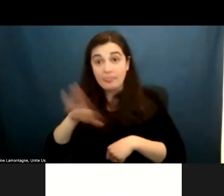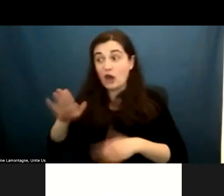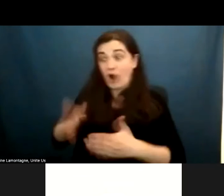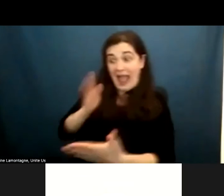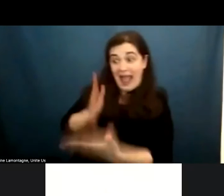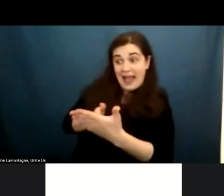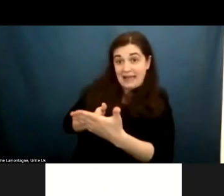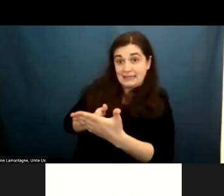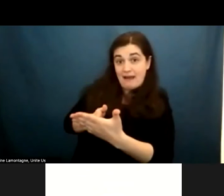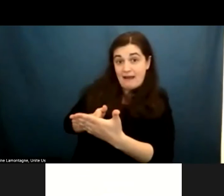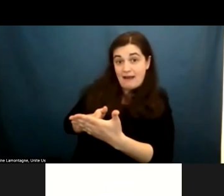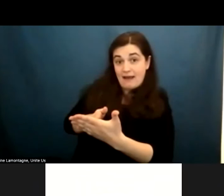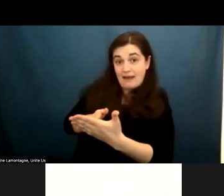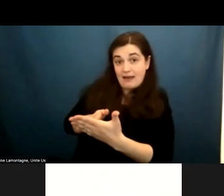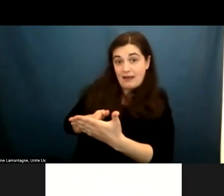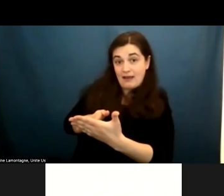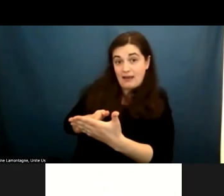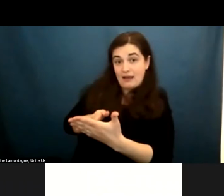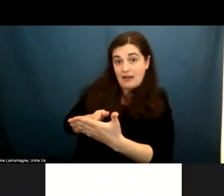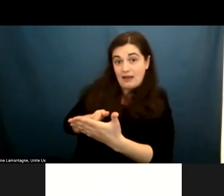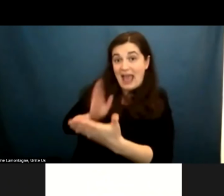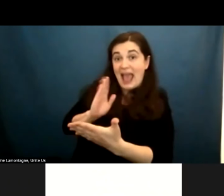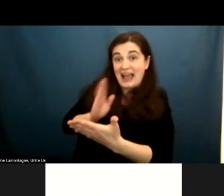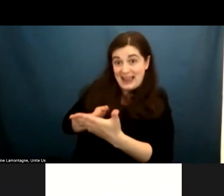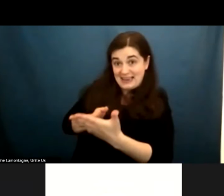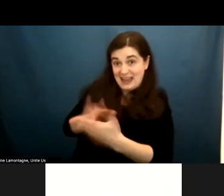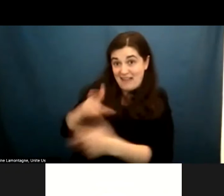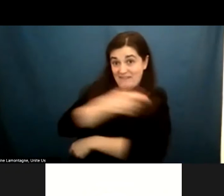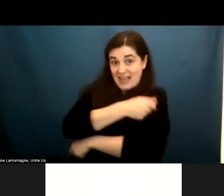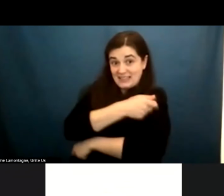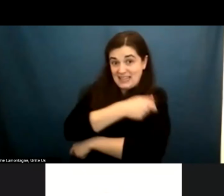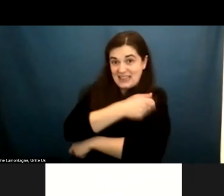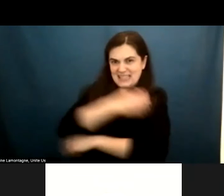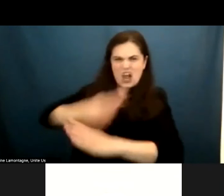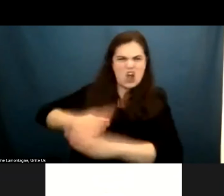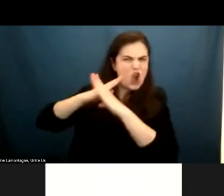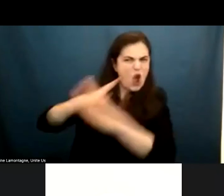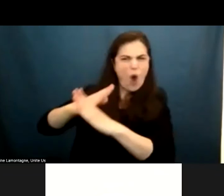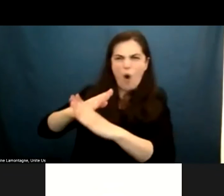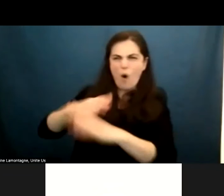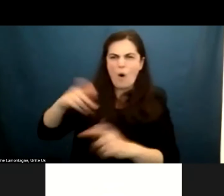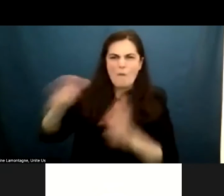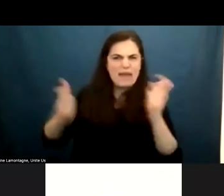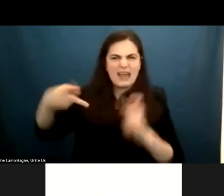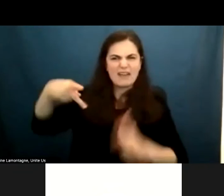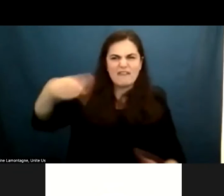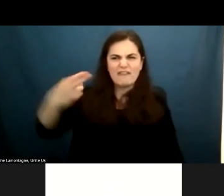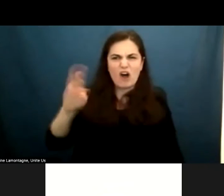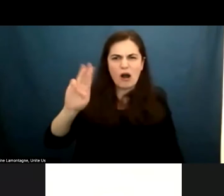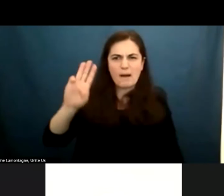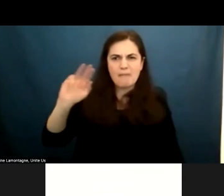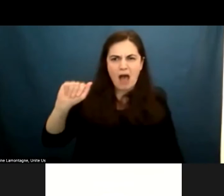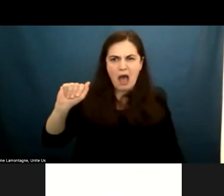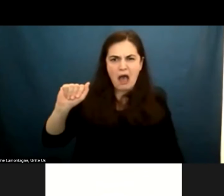"Reject Big Pharma" as the sign or the slogan that they put on all of their yard signs. So they raised that specter of Big